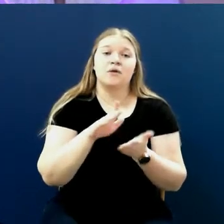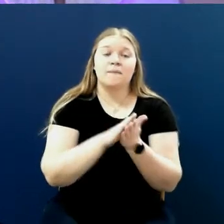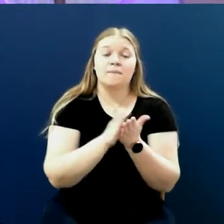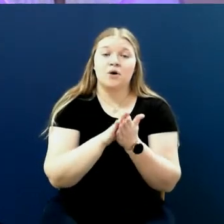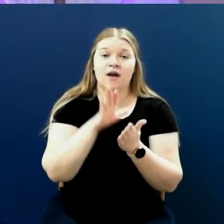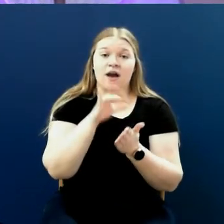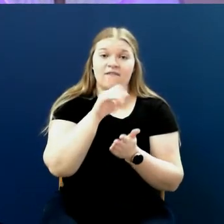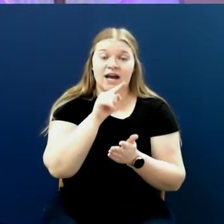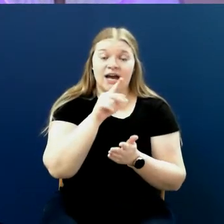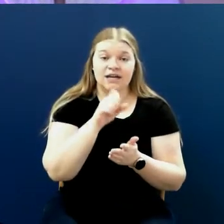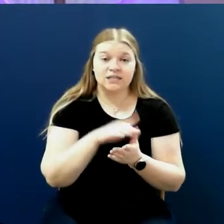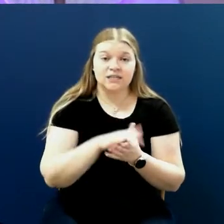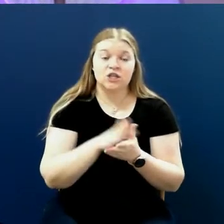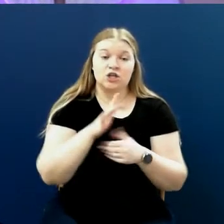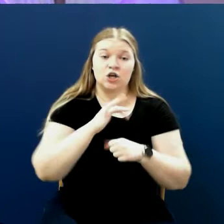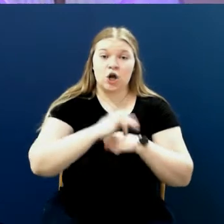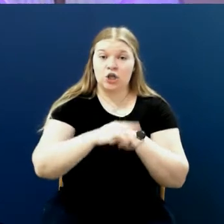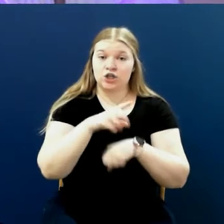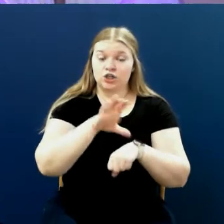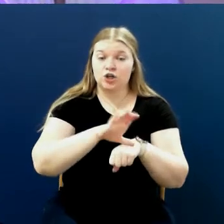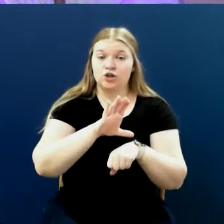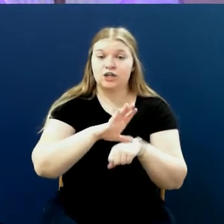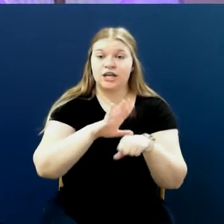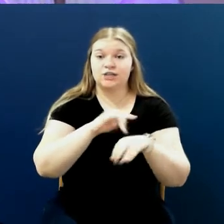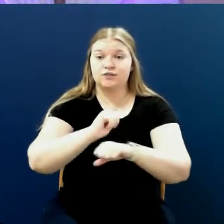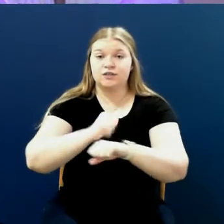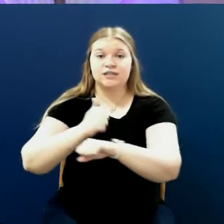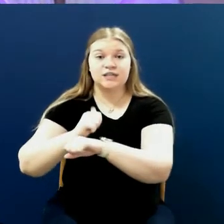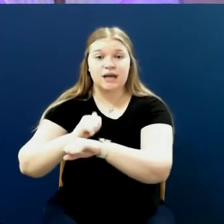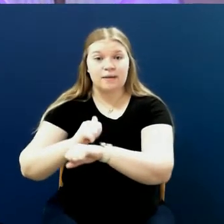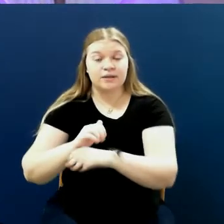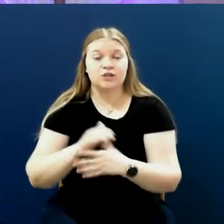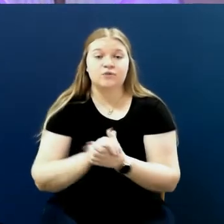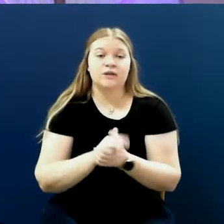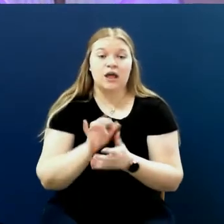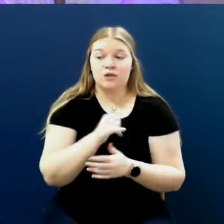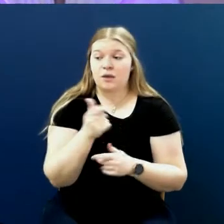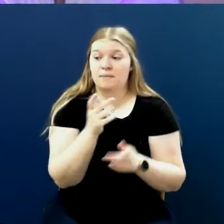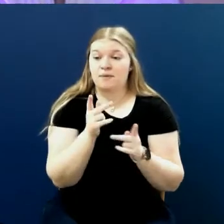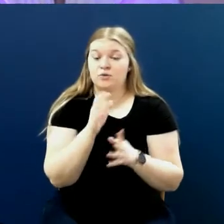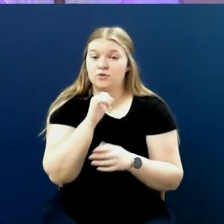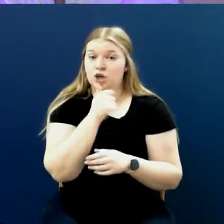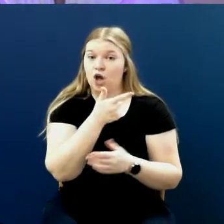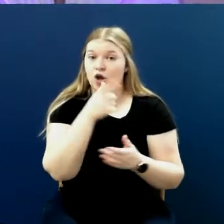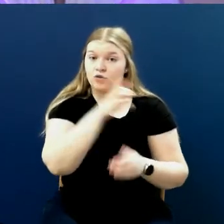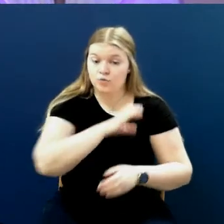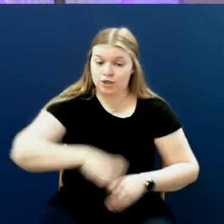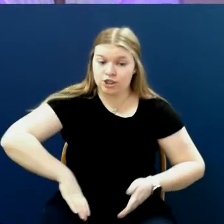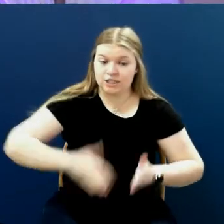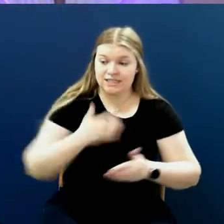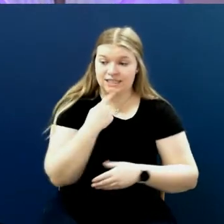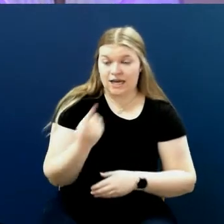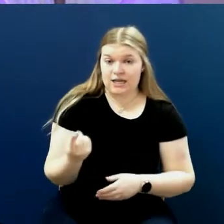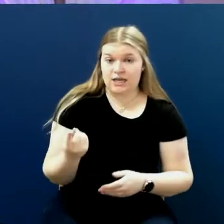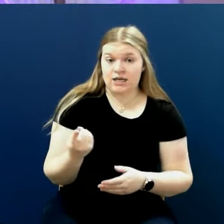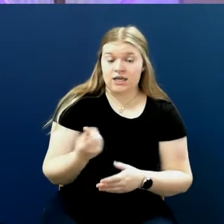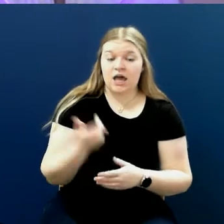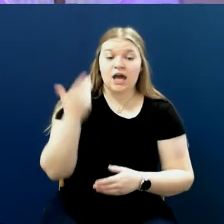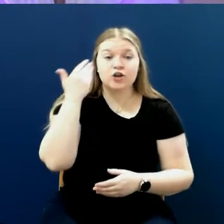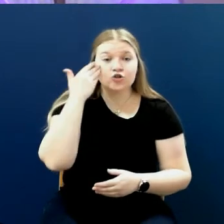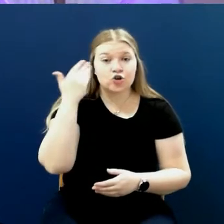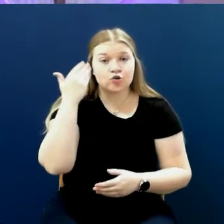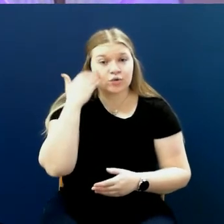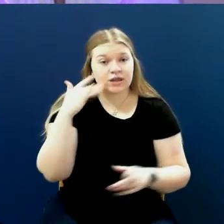early church as it was beginning to be established, what did the other people who weren't Christians say about them? They knew they